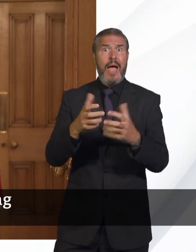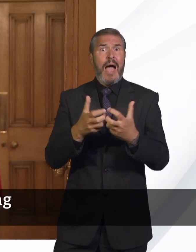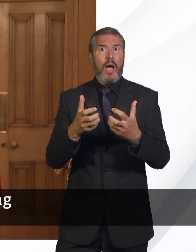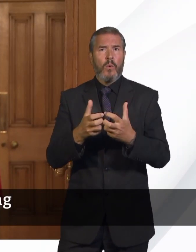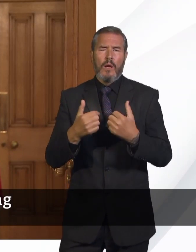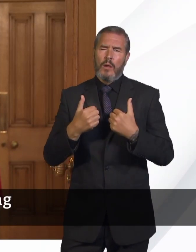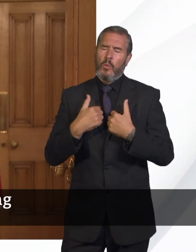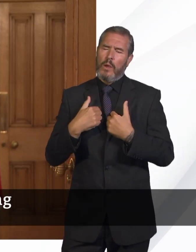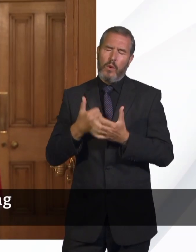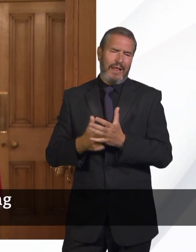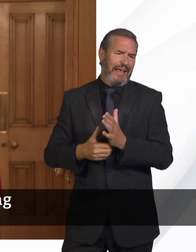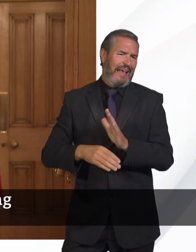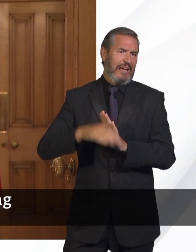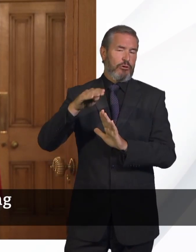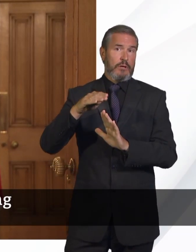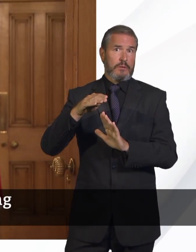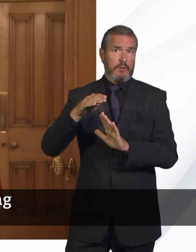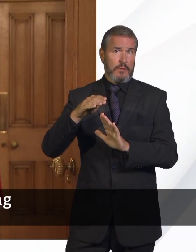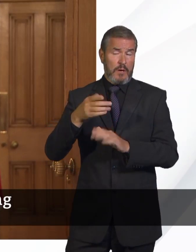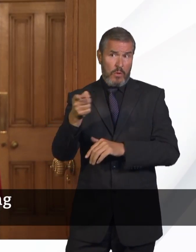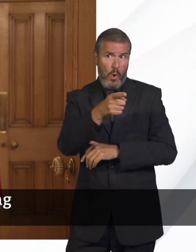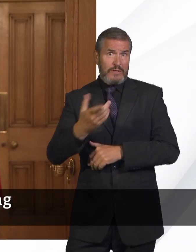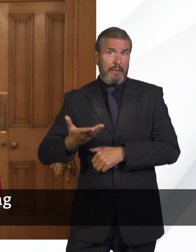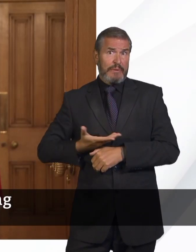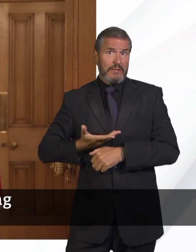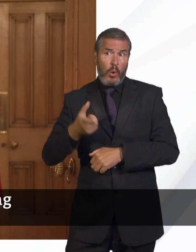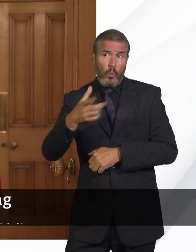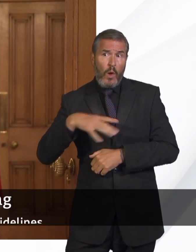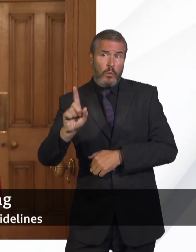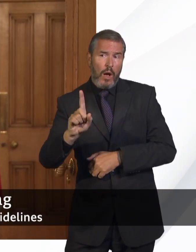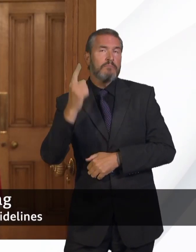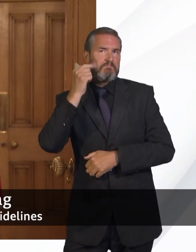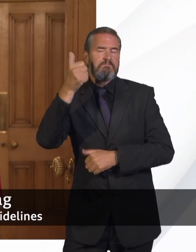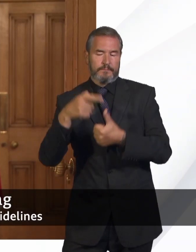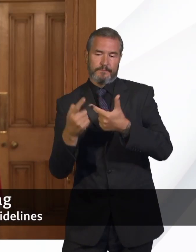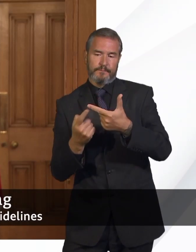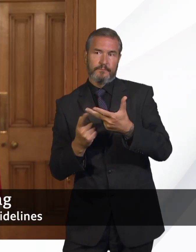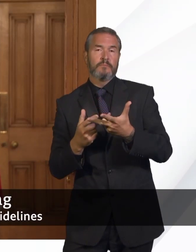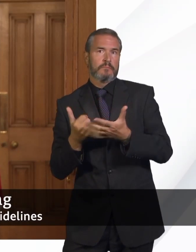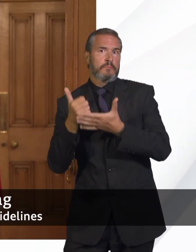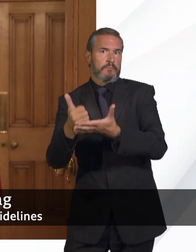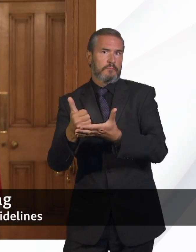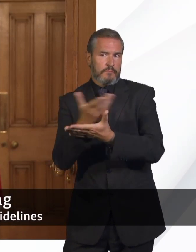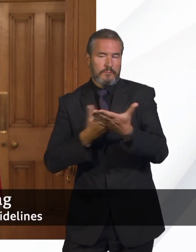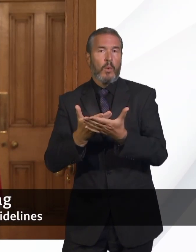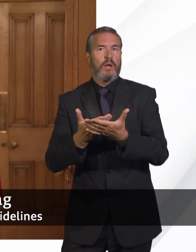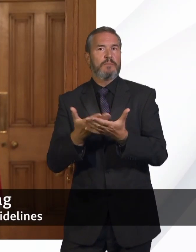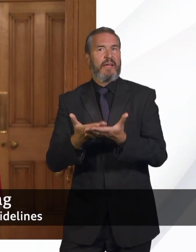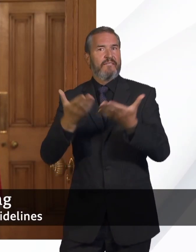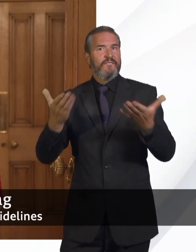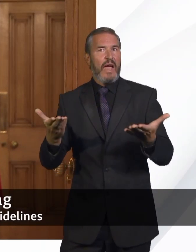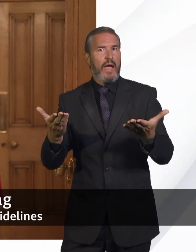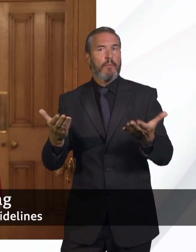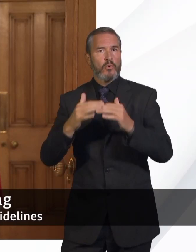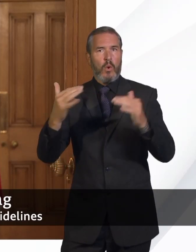redoubling our efforts to listen to and work with the business community. We want to build an economy which is fairer, greener, more